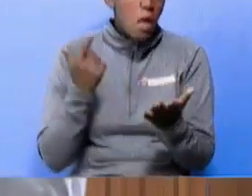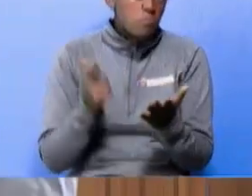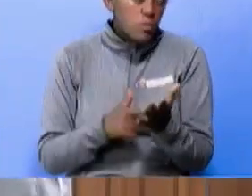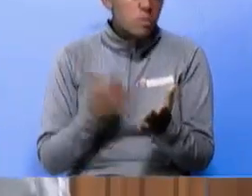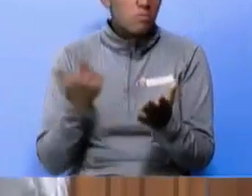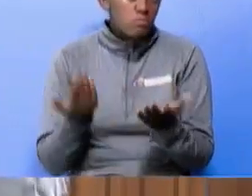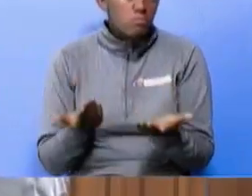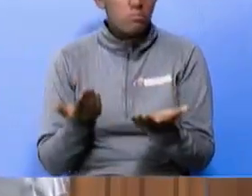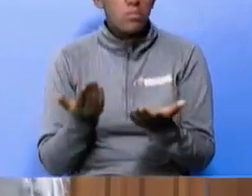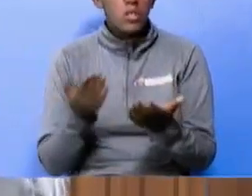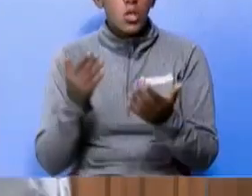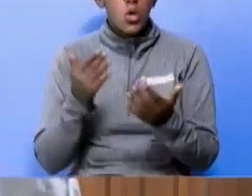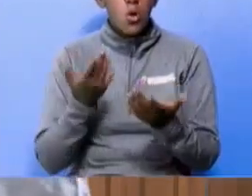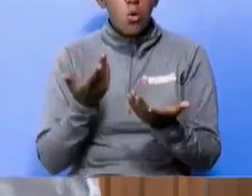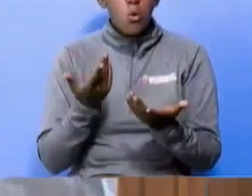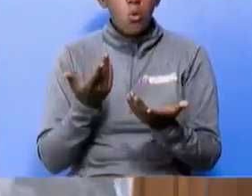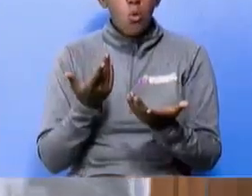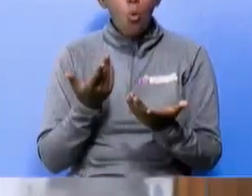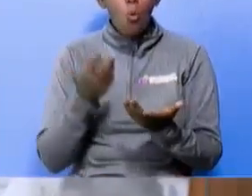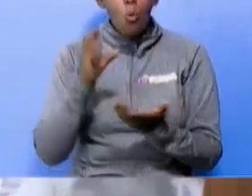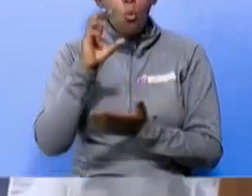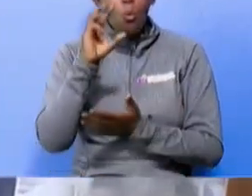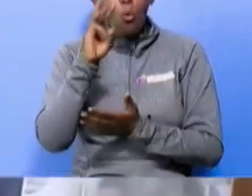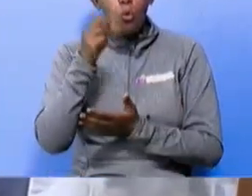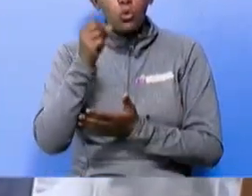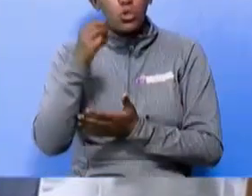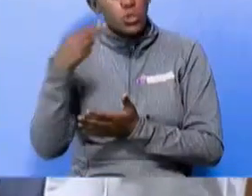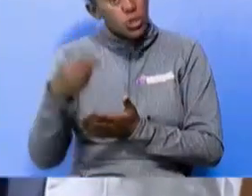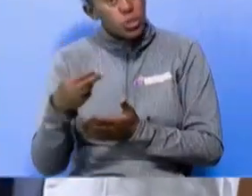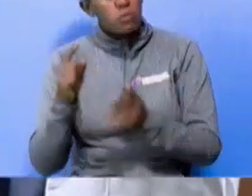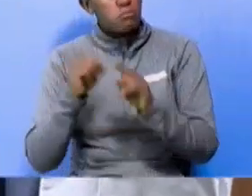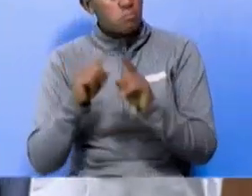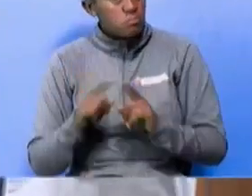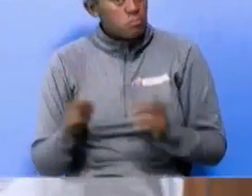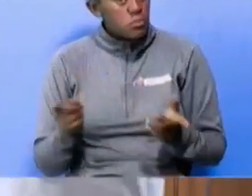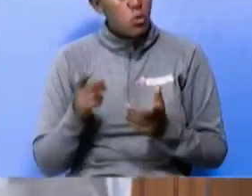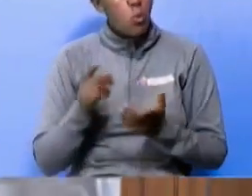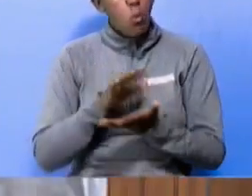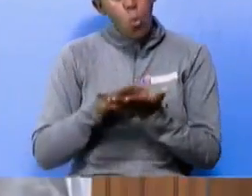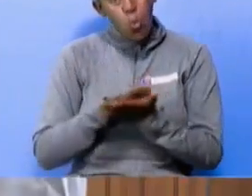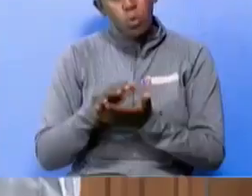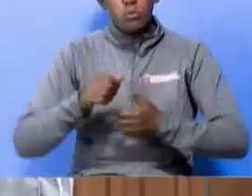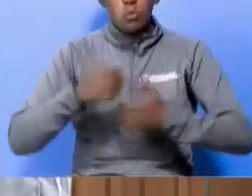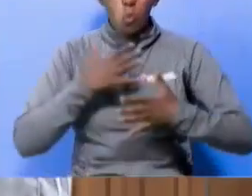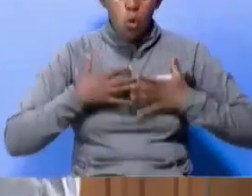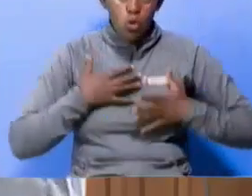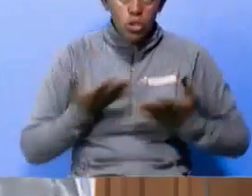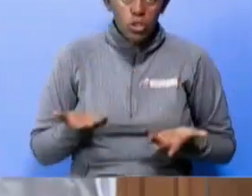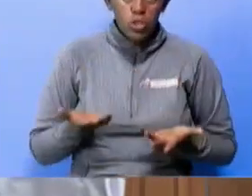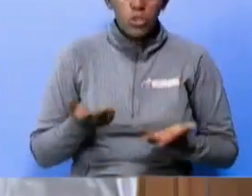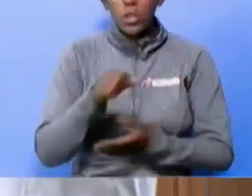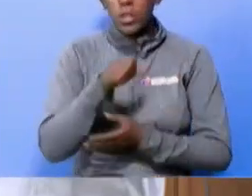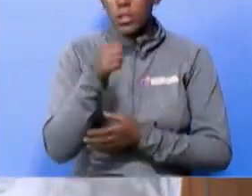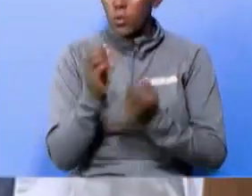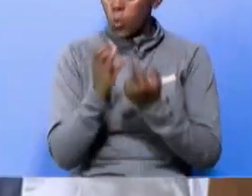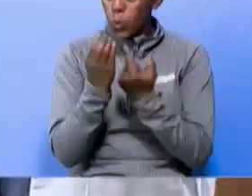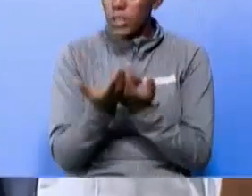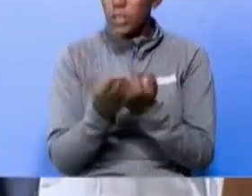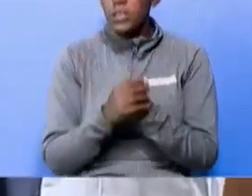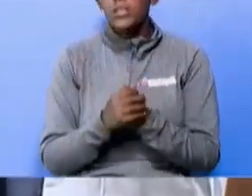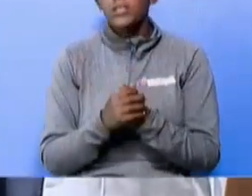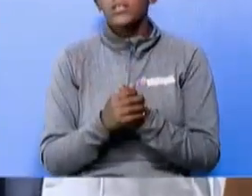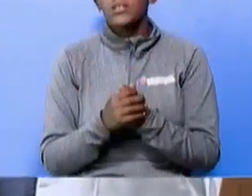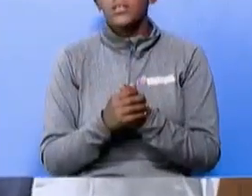time, wash might be written in the forms in such a ways, okay? Yeah, in other words, in other contexts,